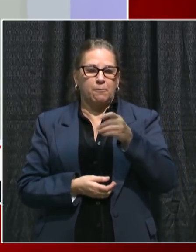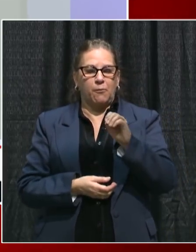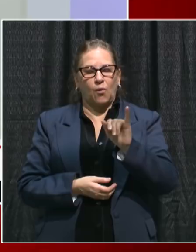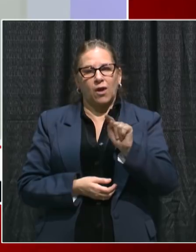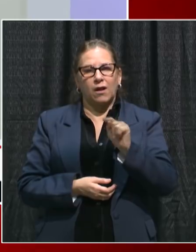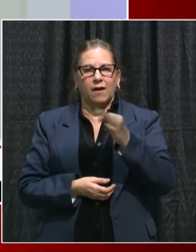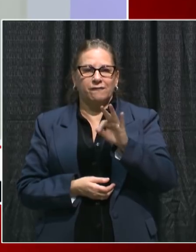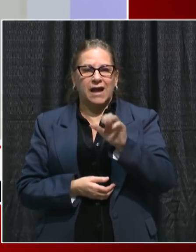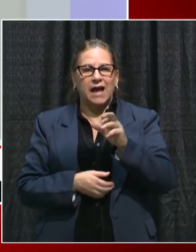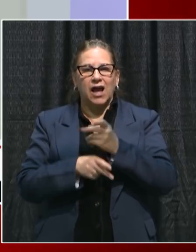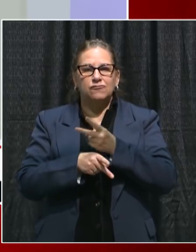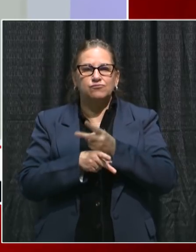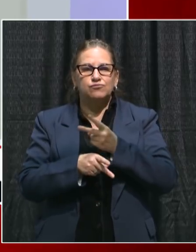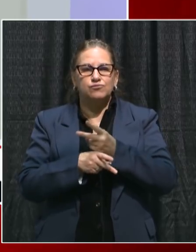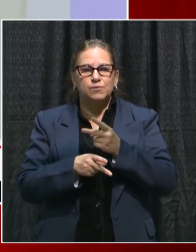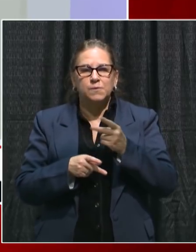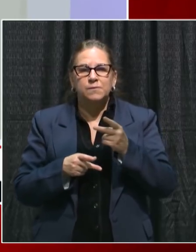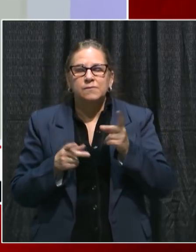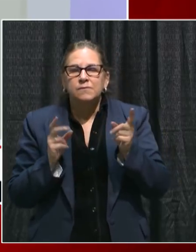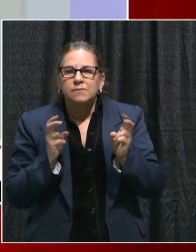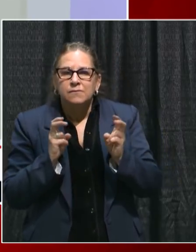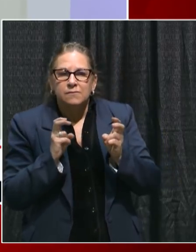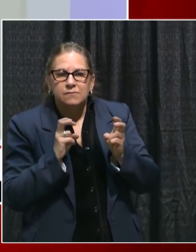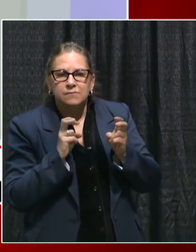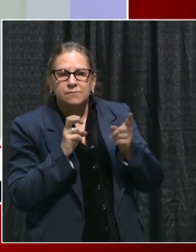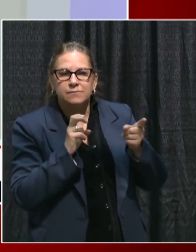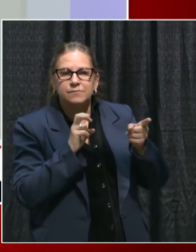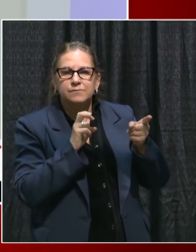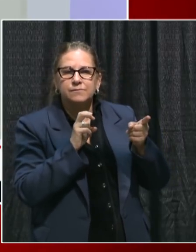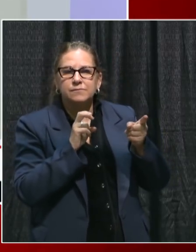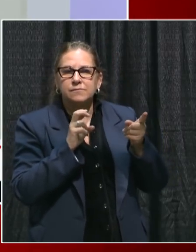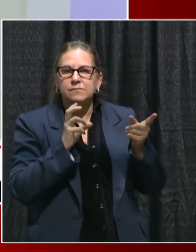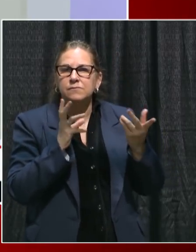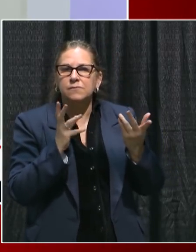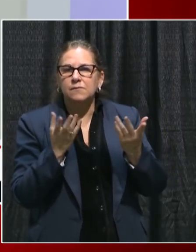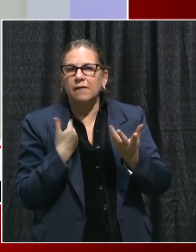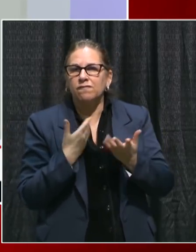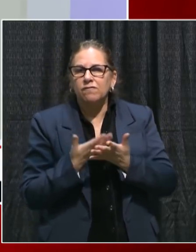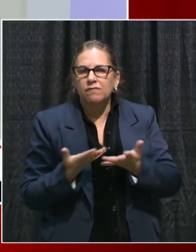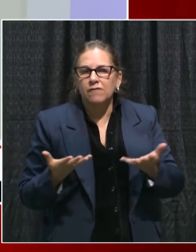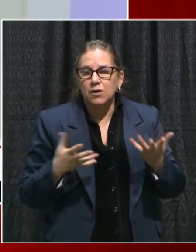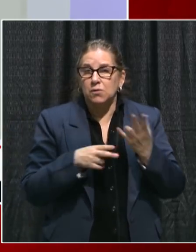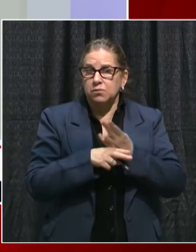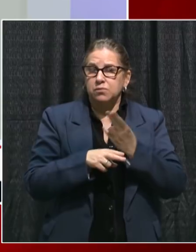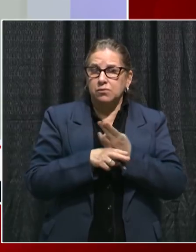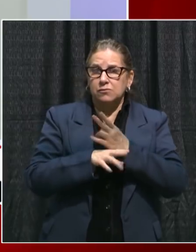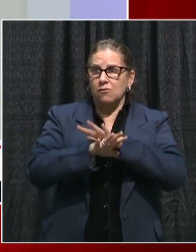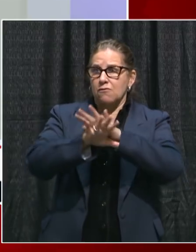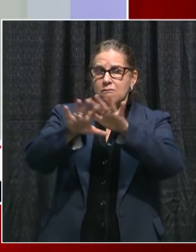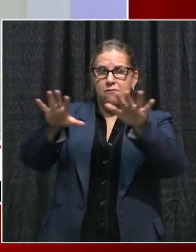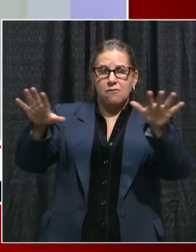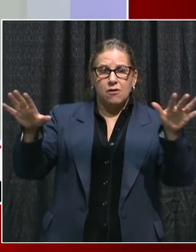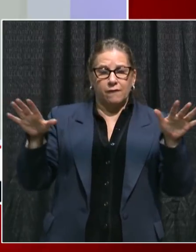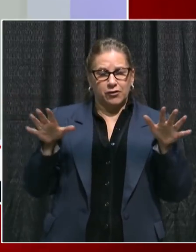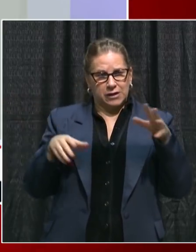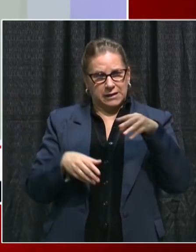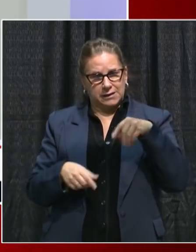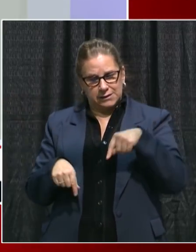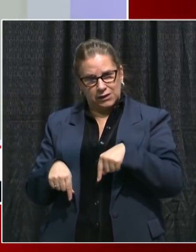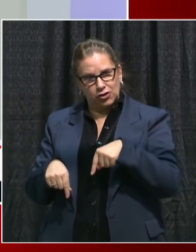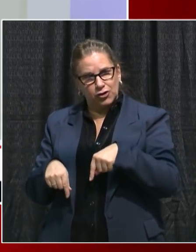mobile capacity and capability. So as we move throughout the city, we are using those point of